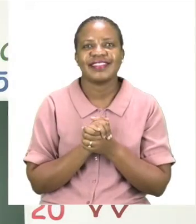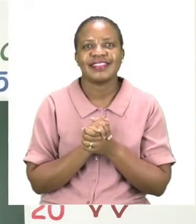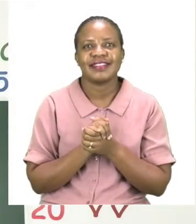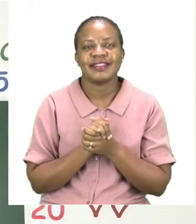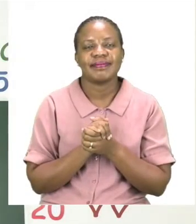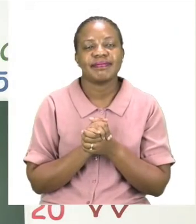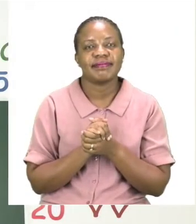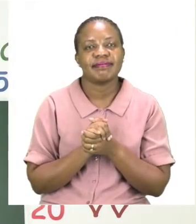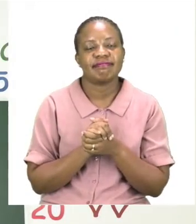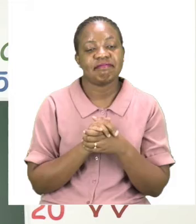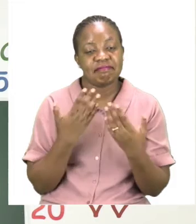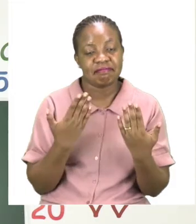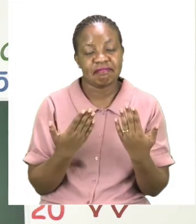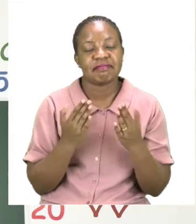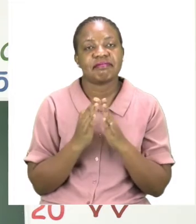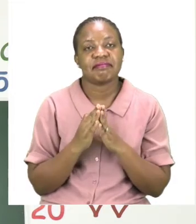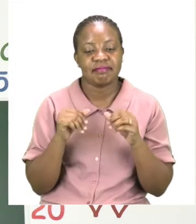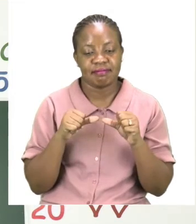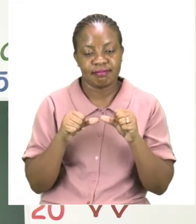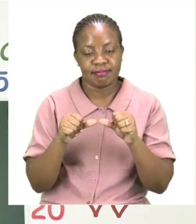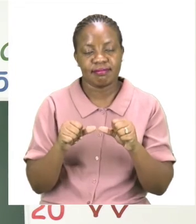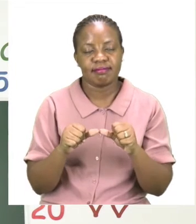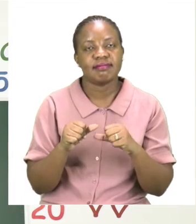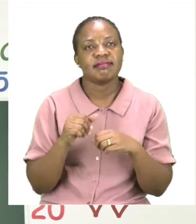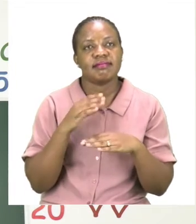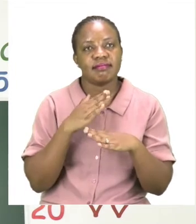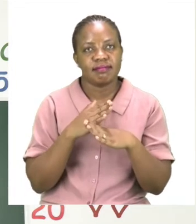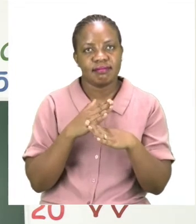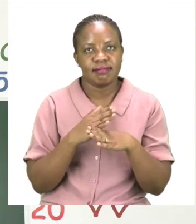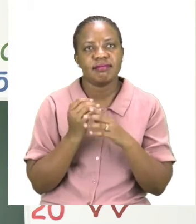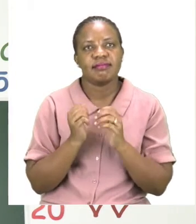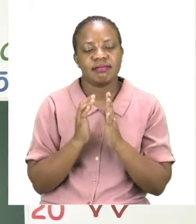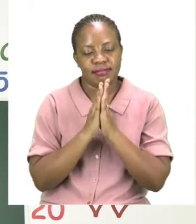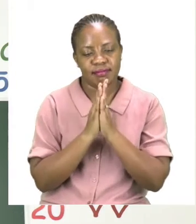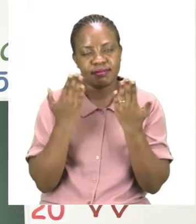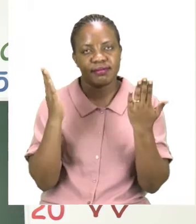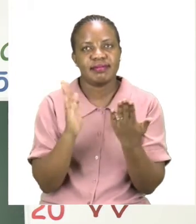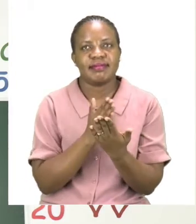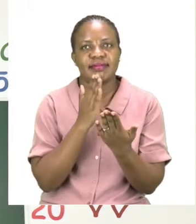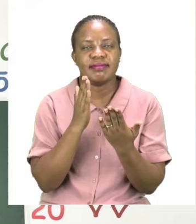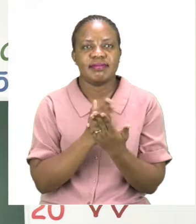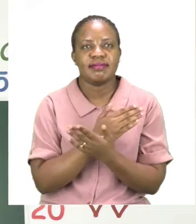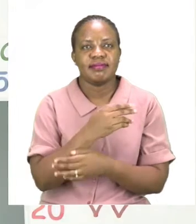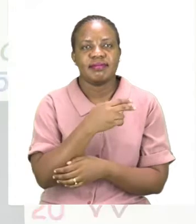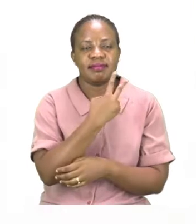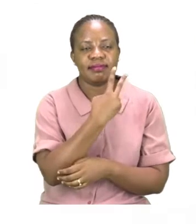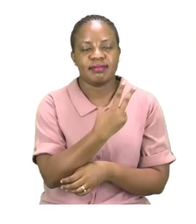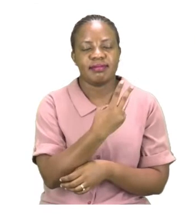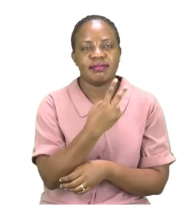For our lesson today, for the exercise that's coming up next, please can you turn to page